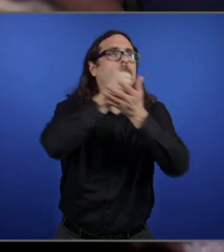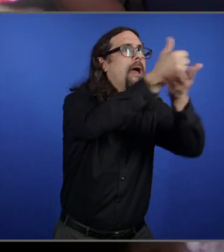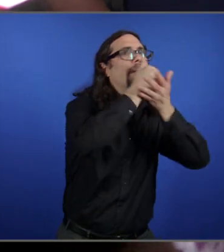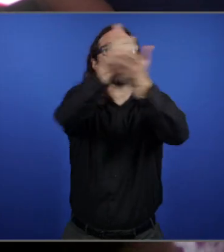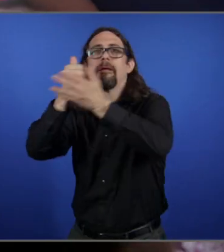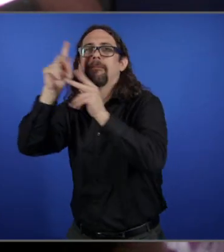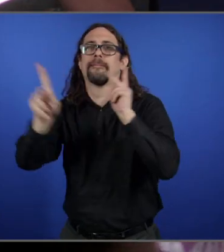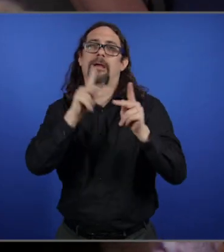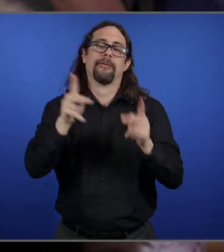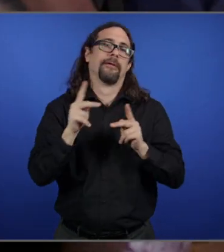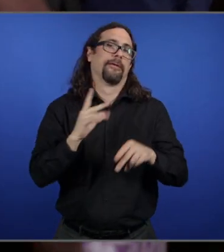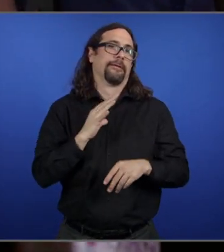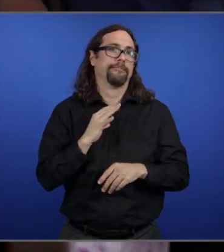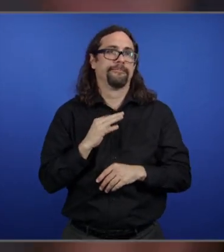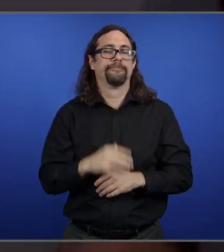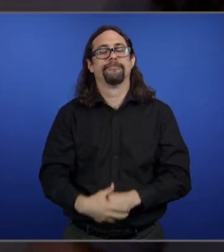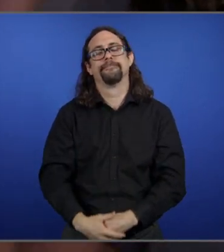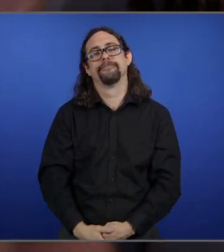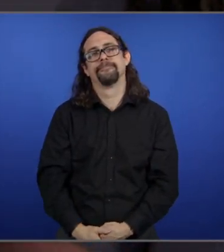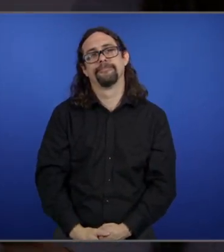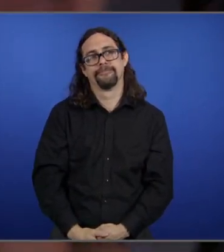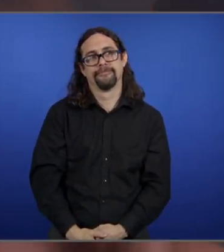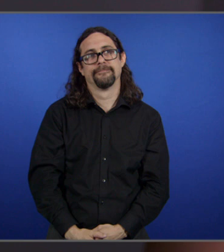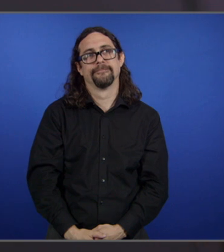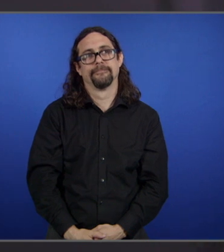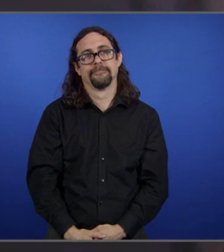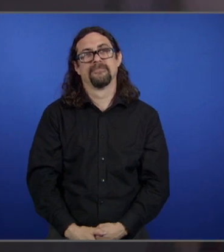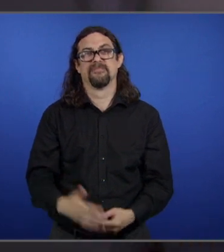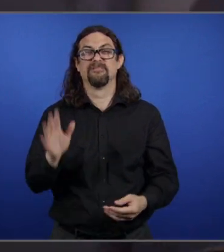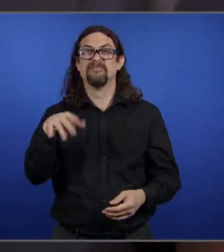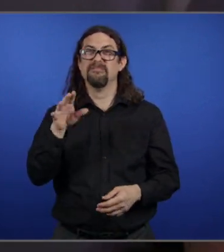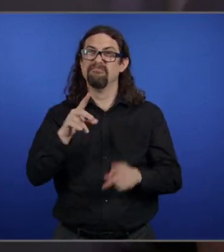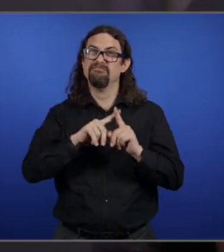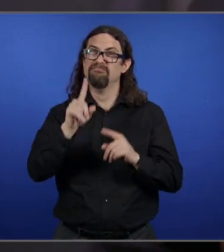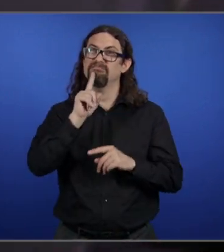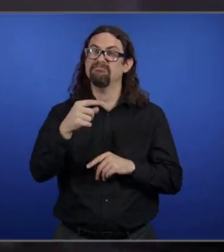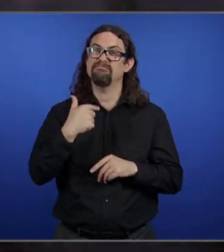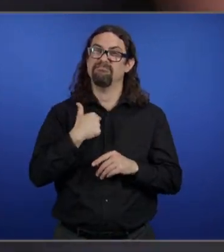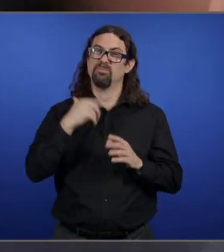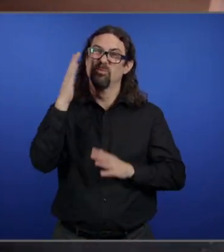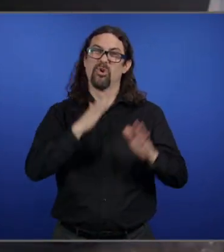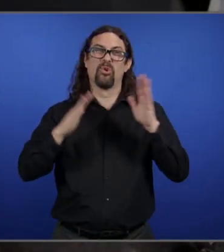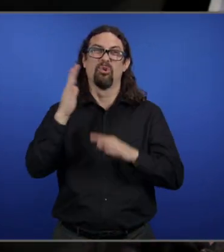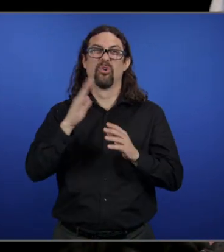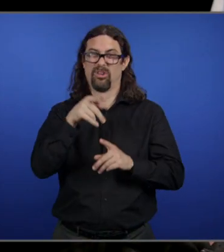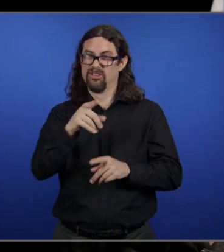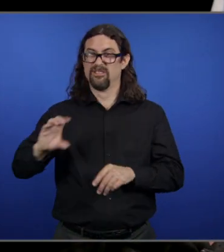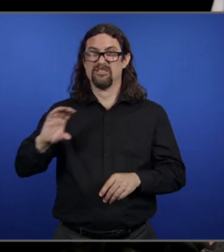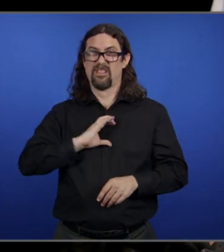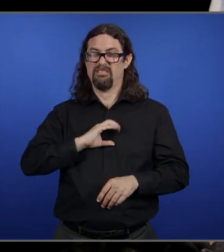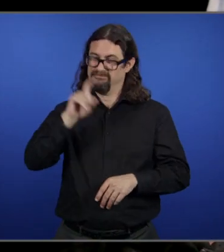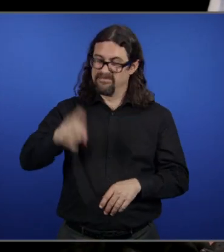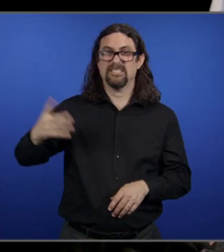course, Colleen brought dinner. That's typical Colleen. Always busy thinking about everyone else. But I was